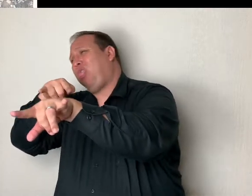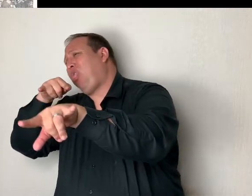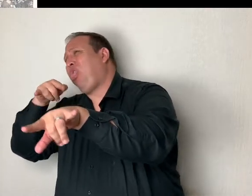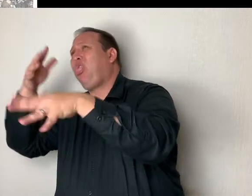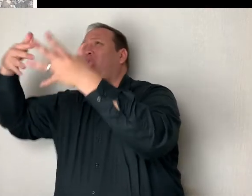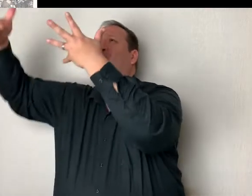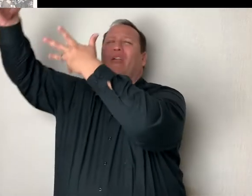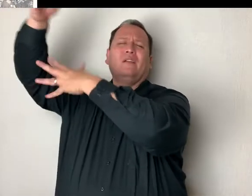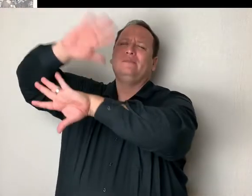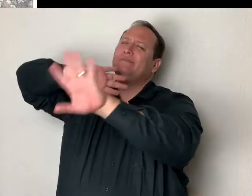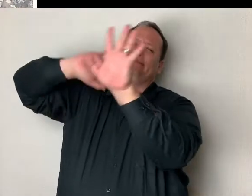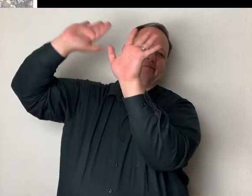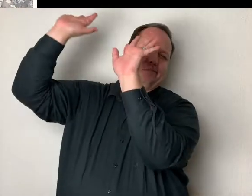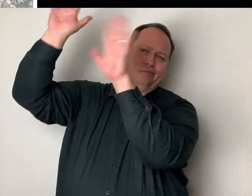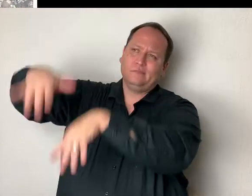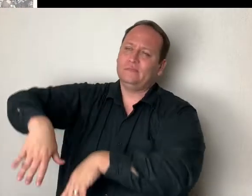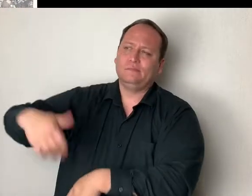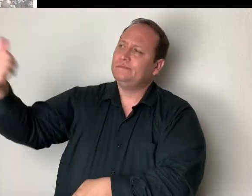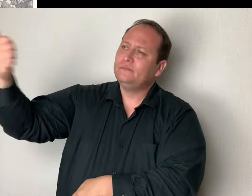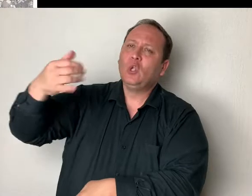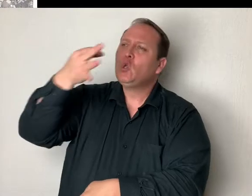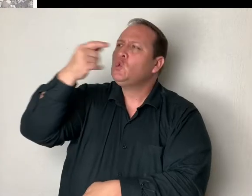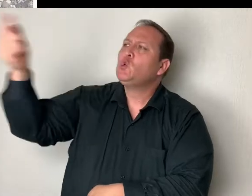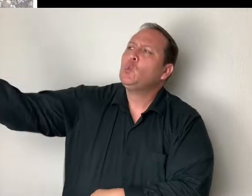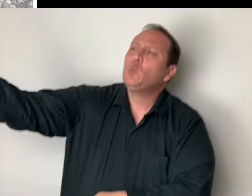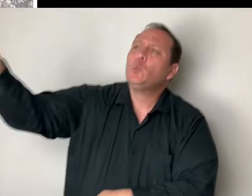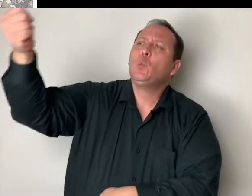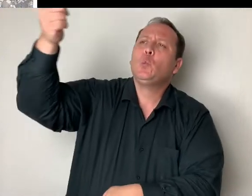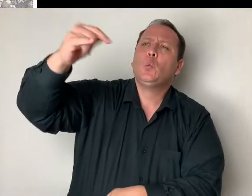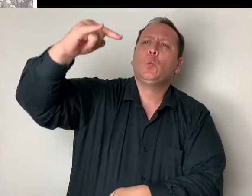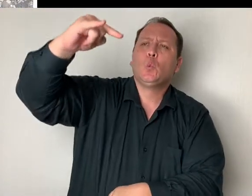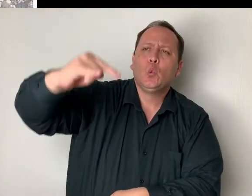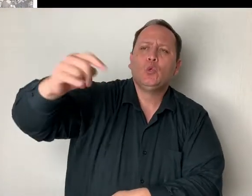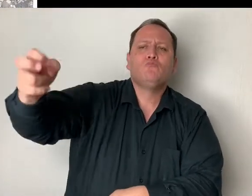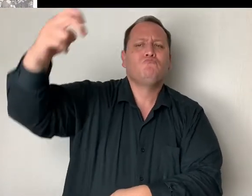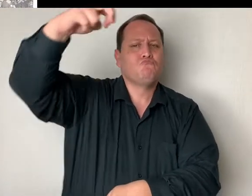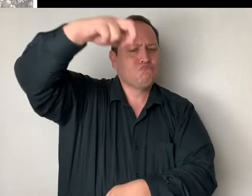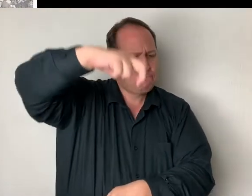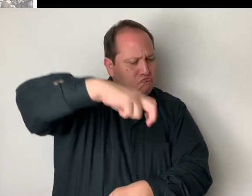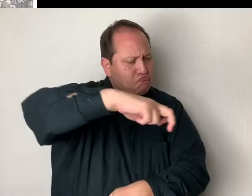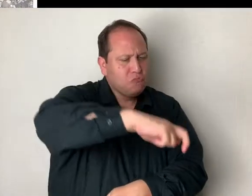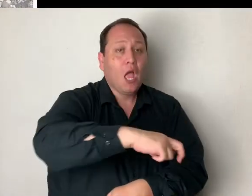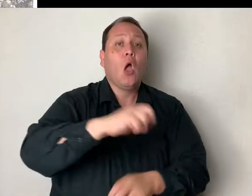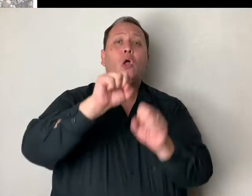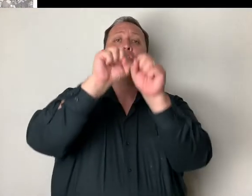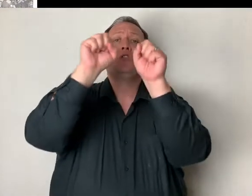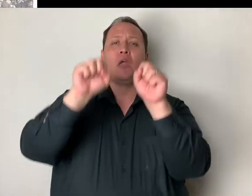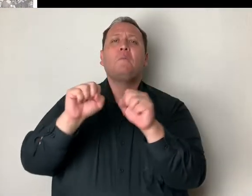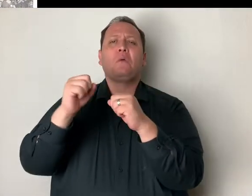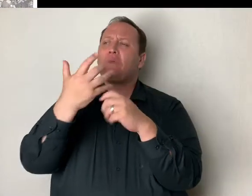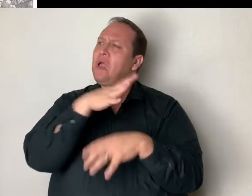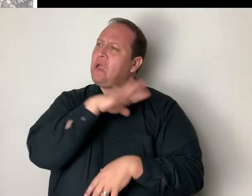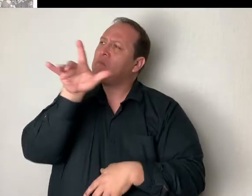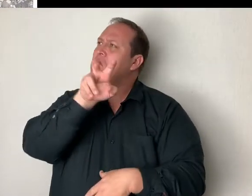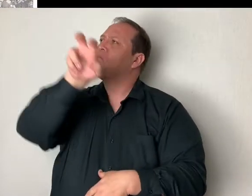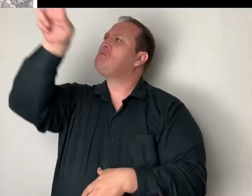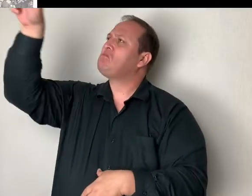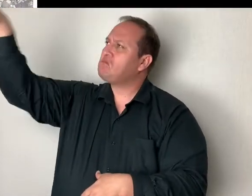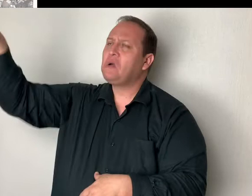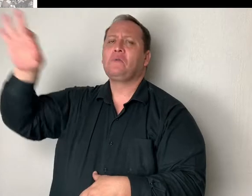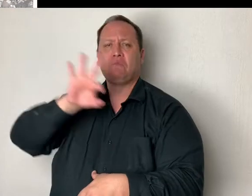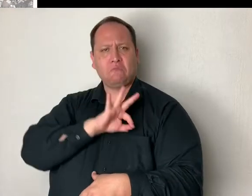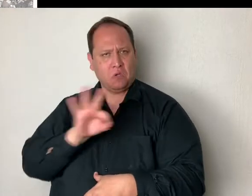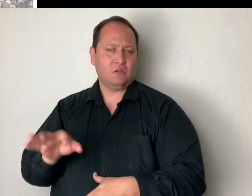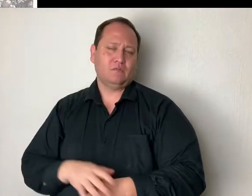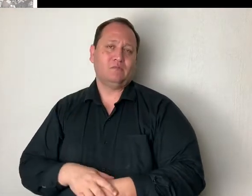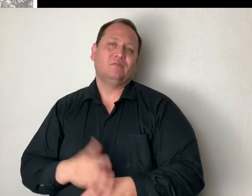and forth to a distant parking garage, and also joining the trolley system in general. That's how you arrive at the